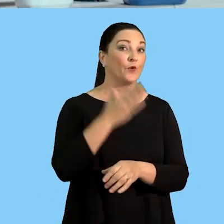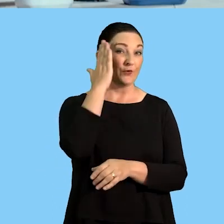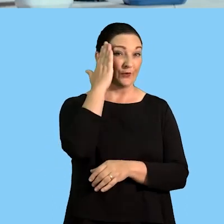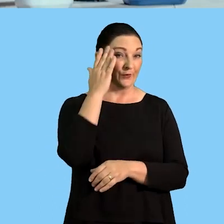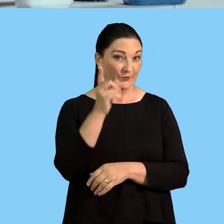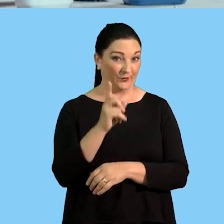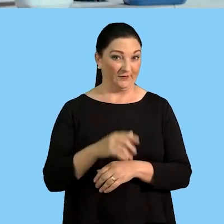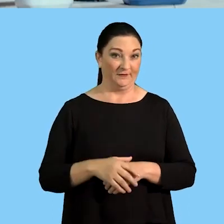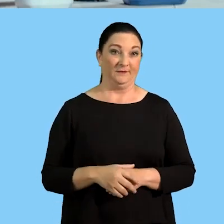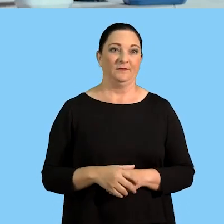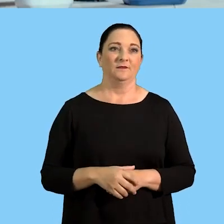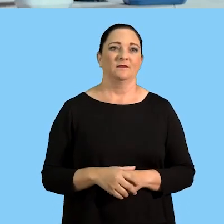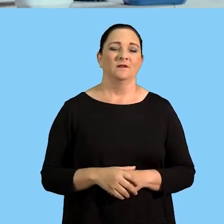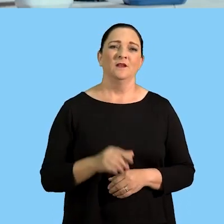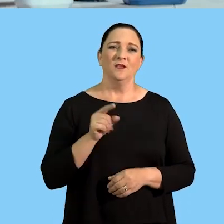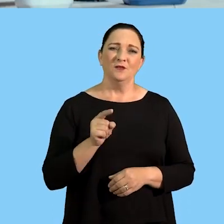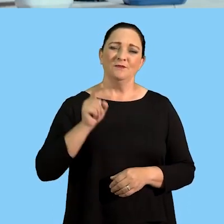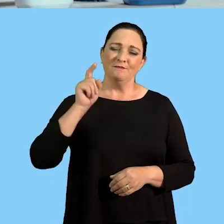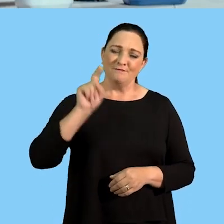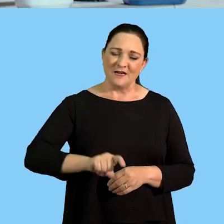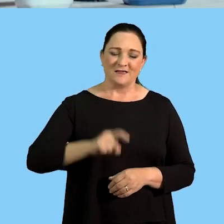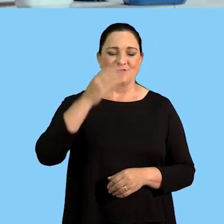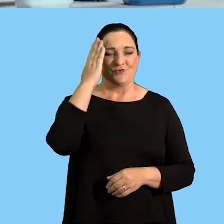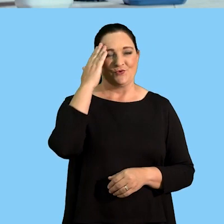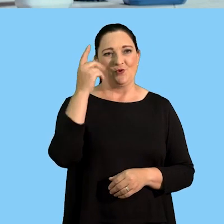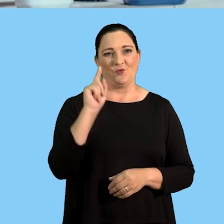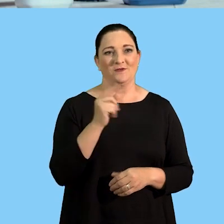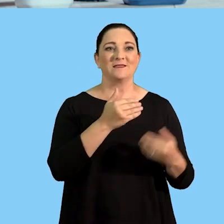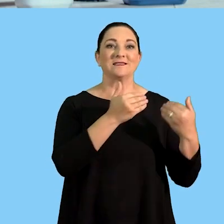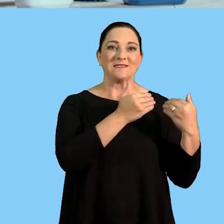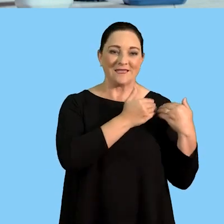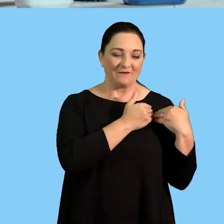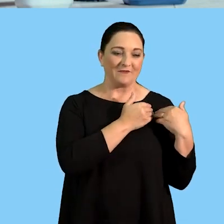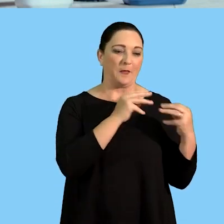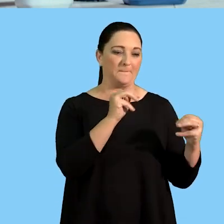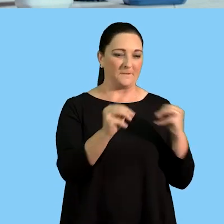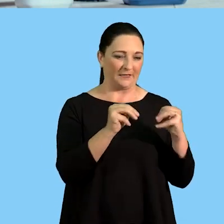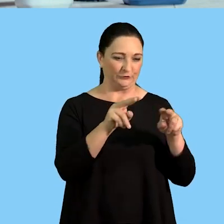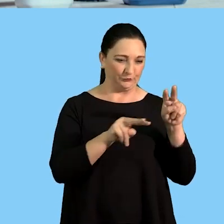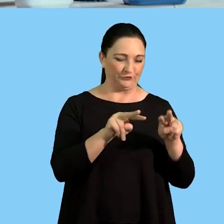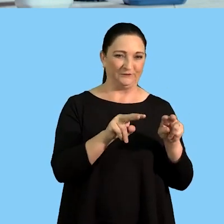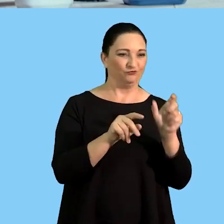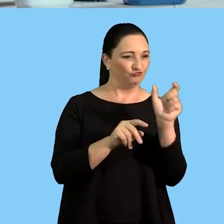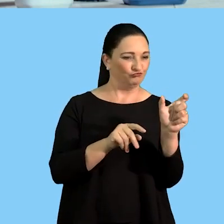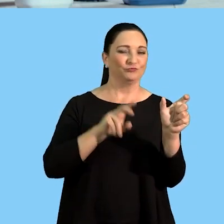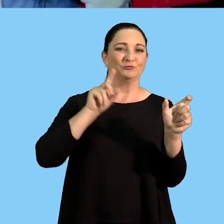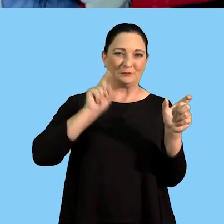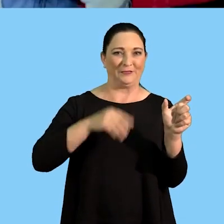Your pre-knowledge question for today says that you must know the meaning of safety management.